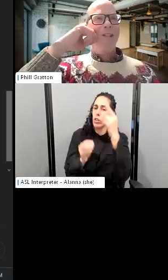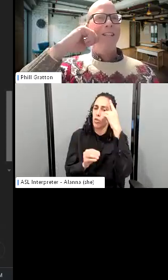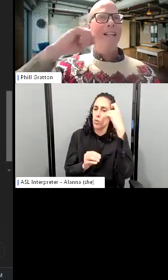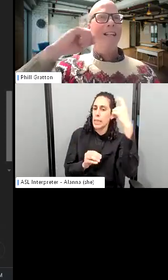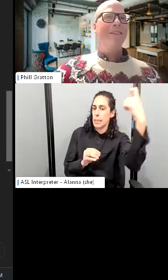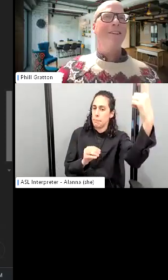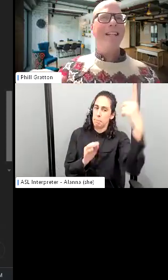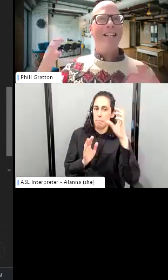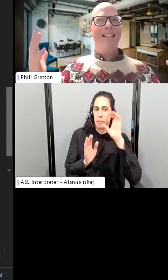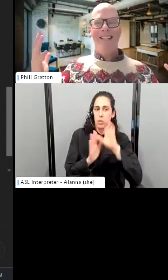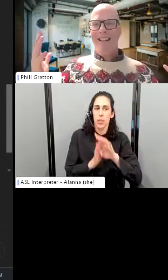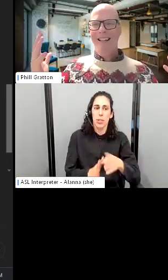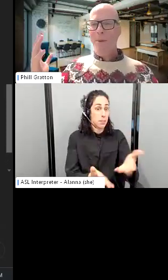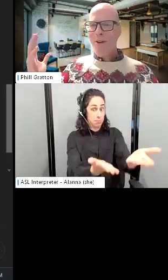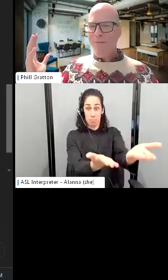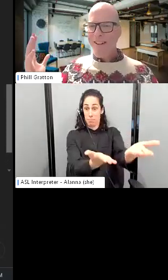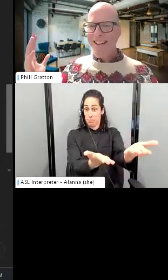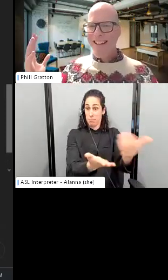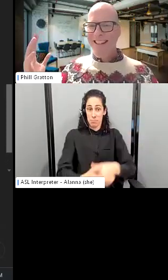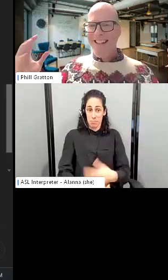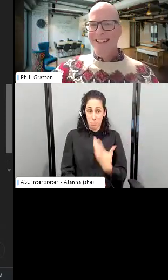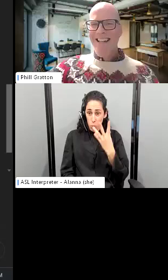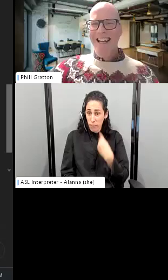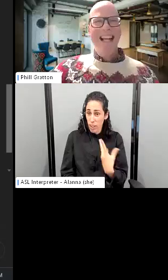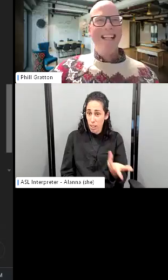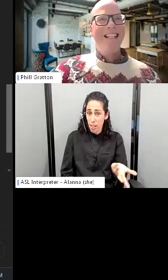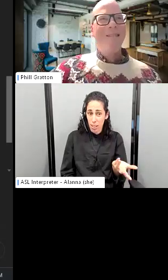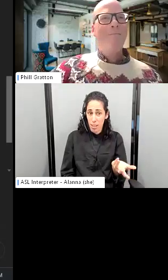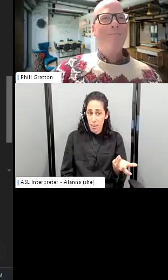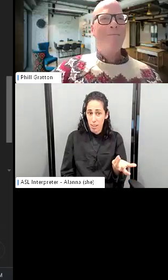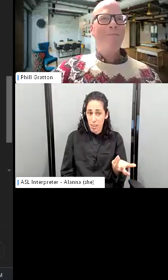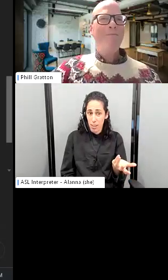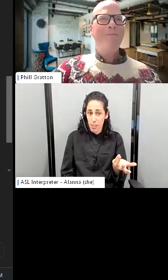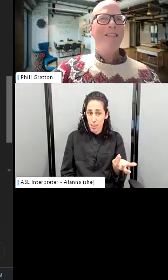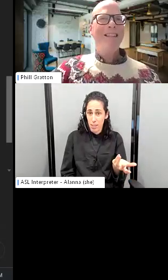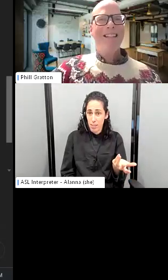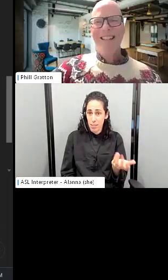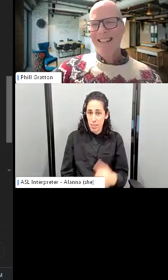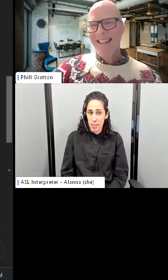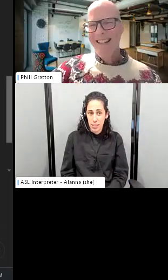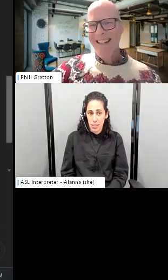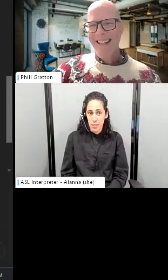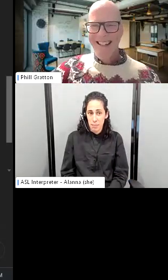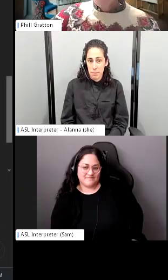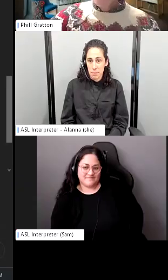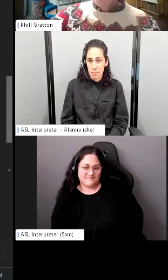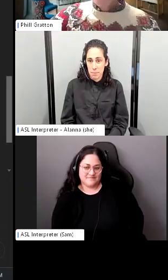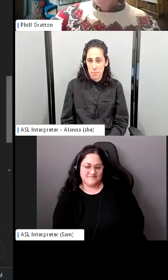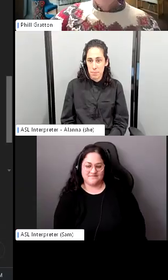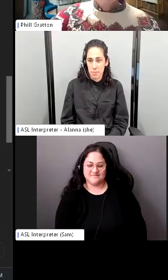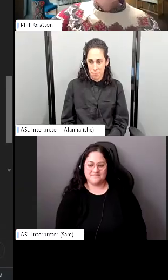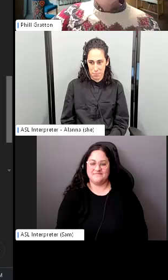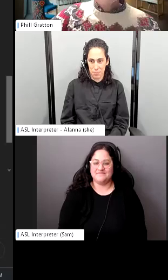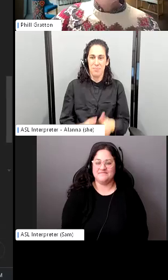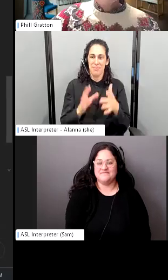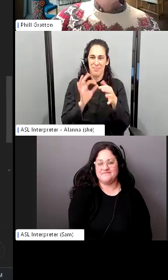looking pictures. Let's see. Oh, look at this. It's beautiful. Very nice. Nice. Somebody, there were a couple of interesting thoughts on that. The one question just now,